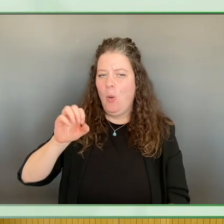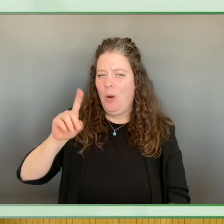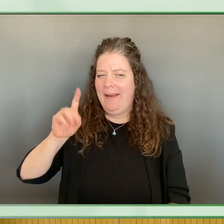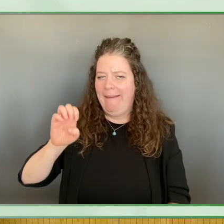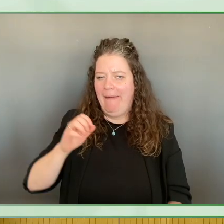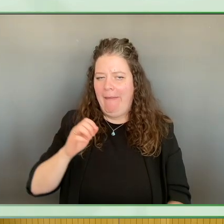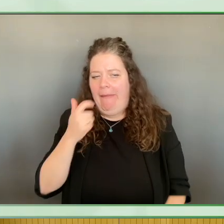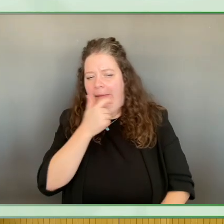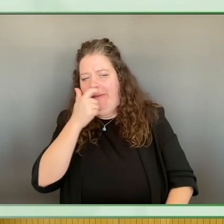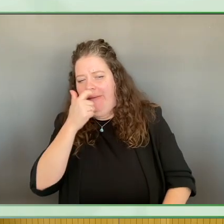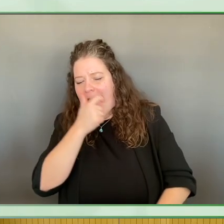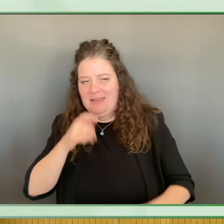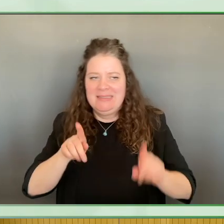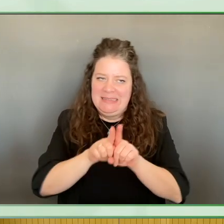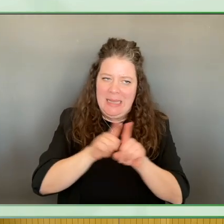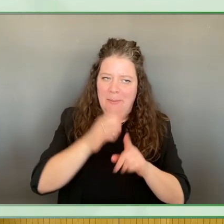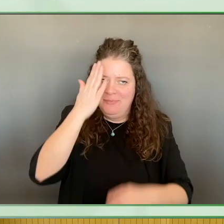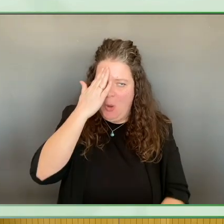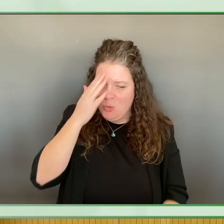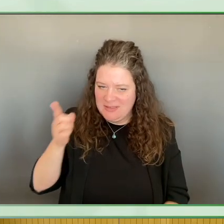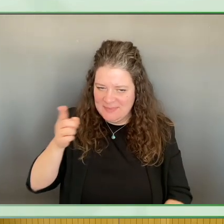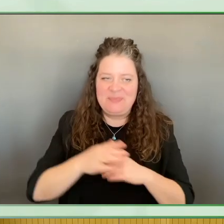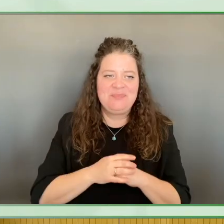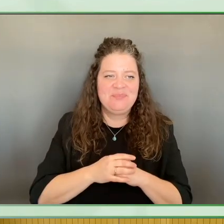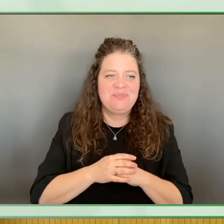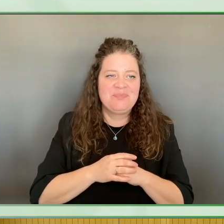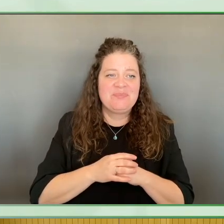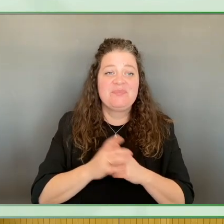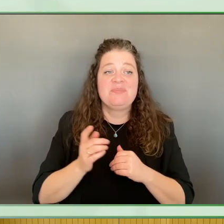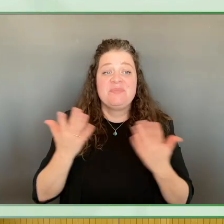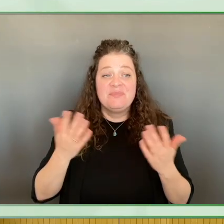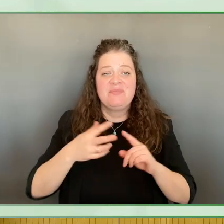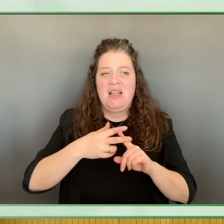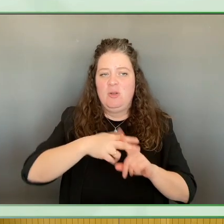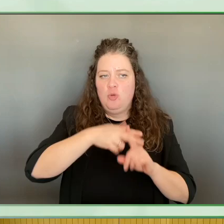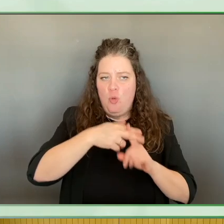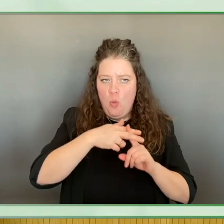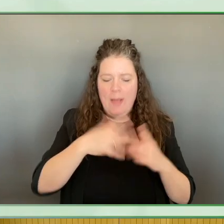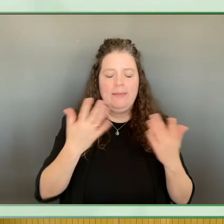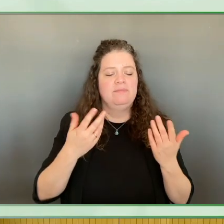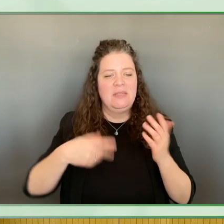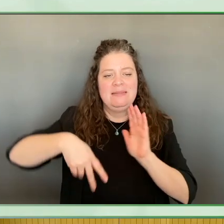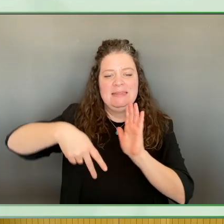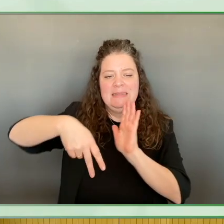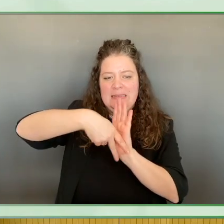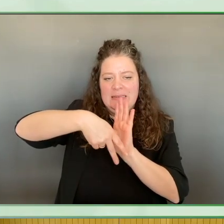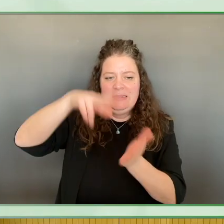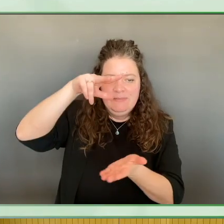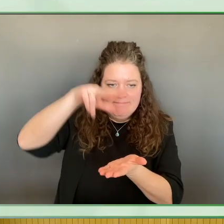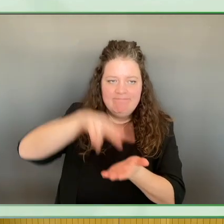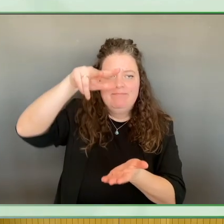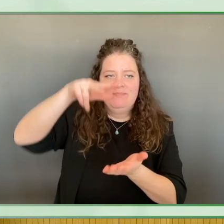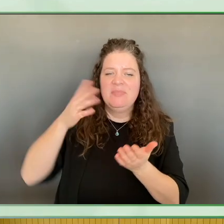we're talking about, to start with, tooling. Then we're talking about certifications and service costs that come along with, even before